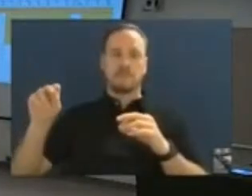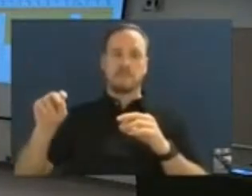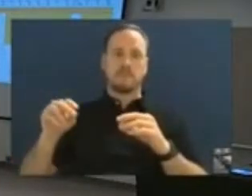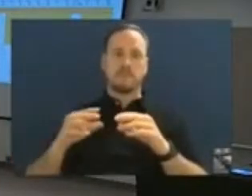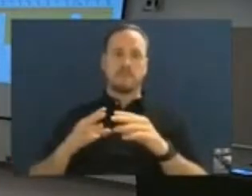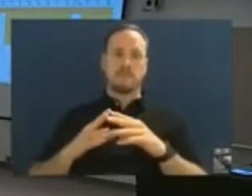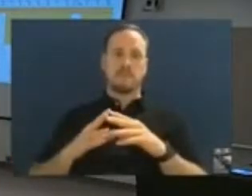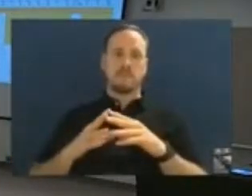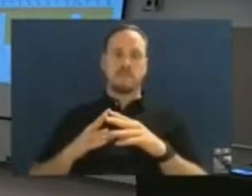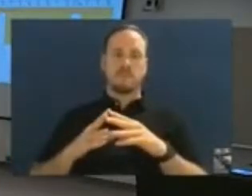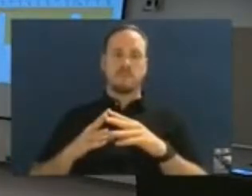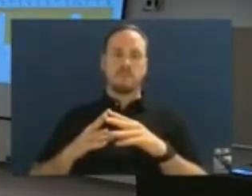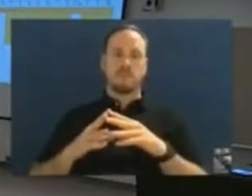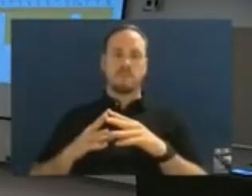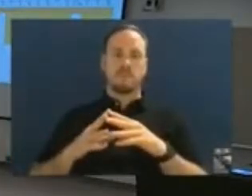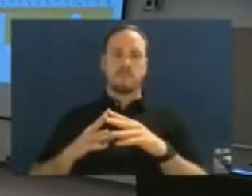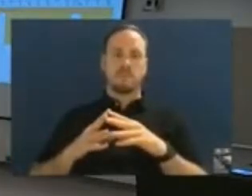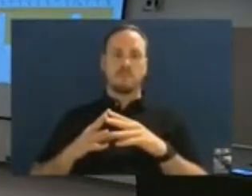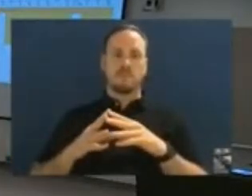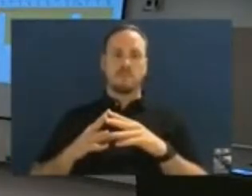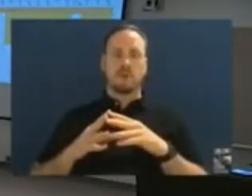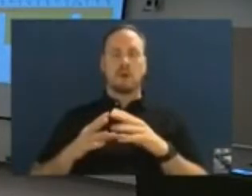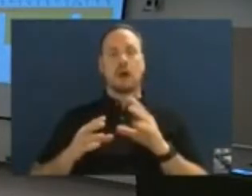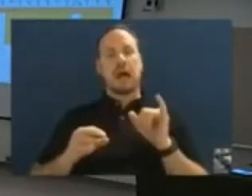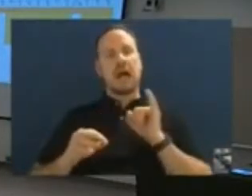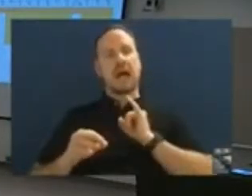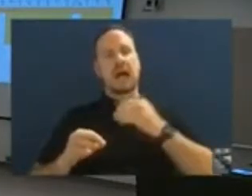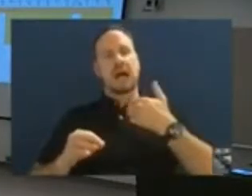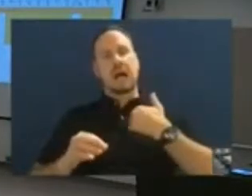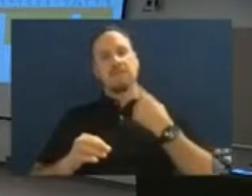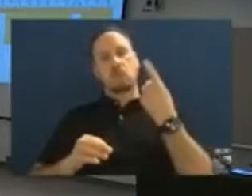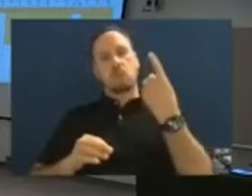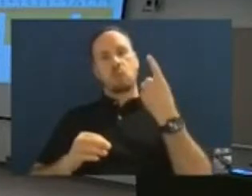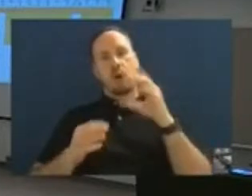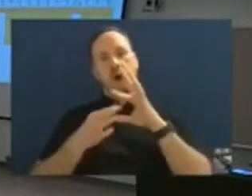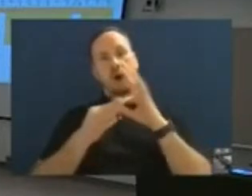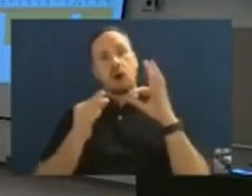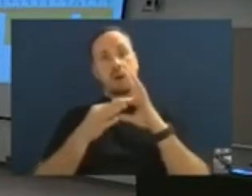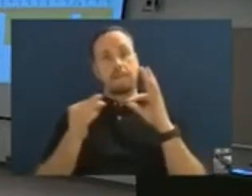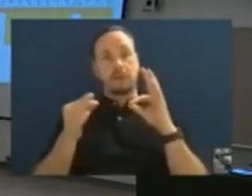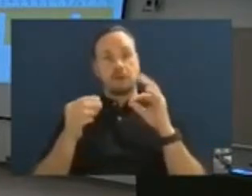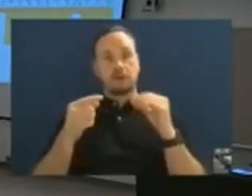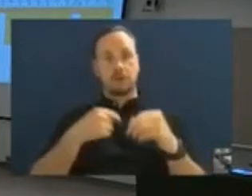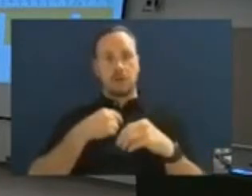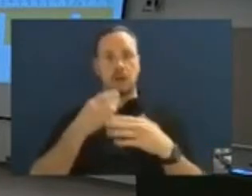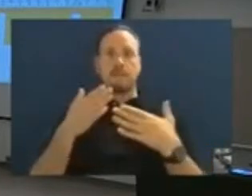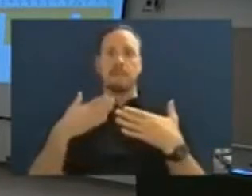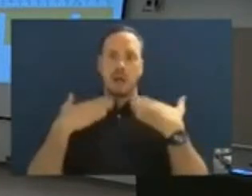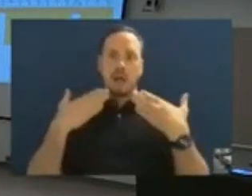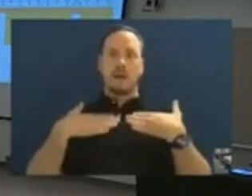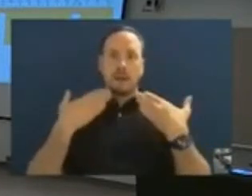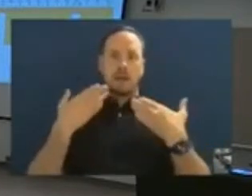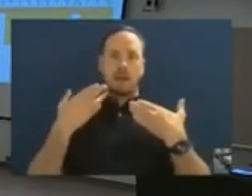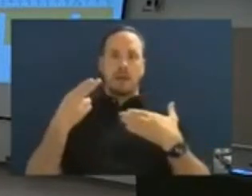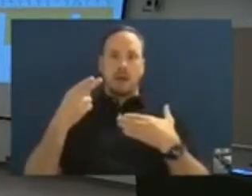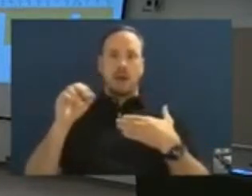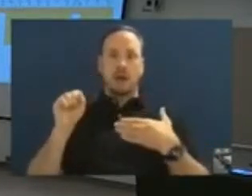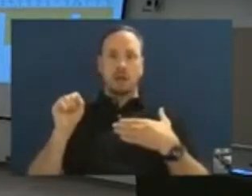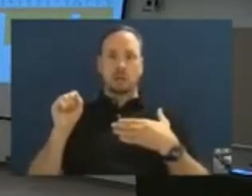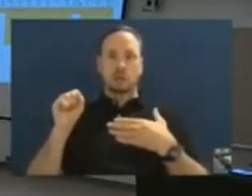you. The only comment I want to make is I'm glad that the high school end of grade